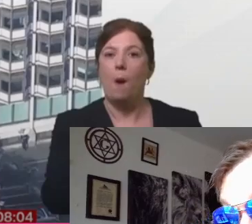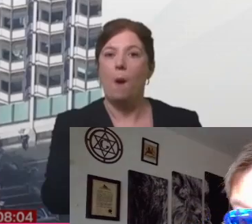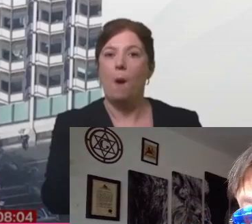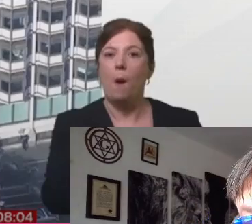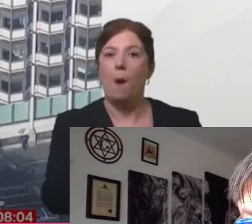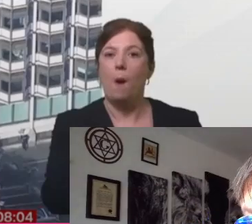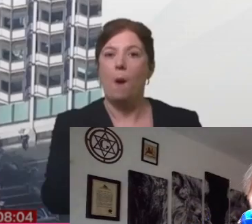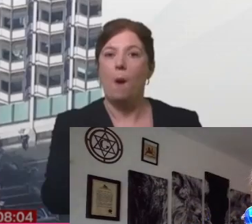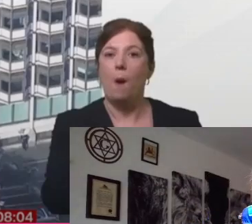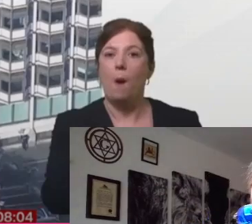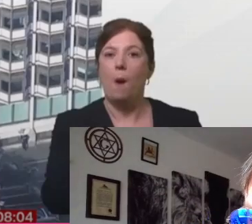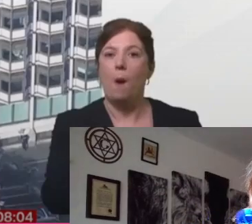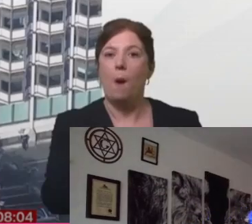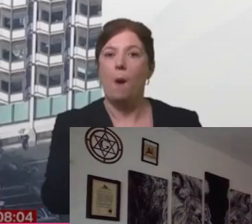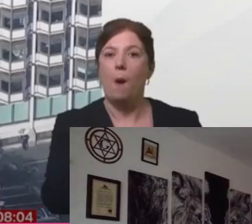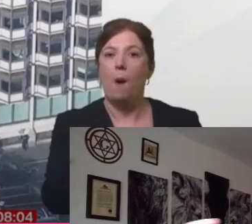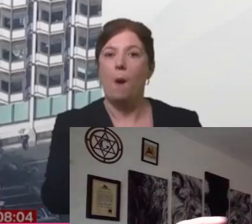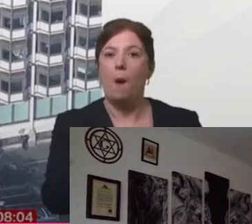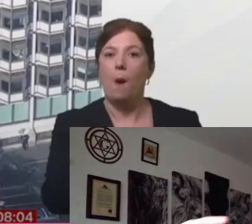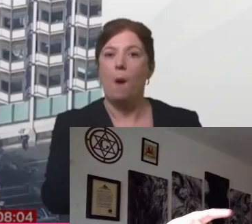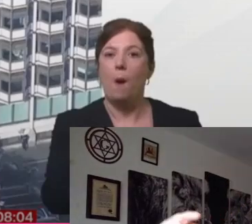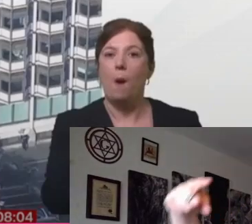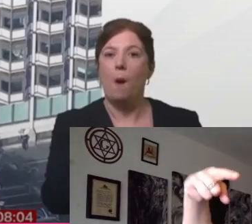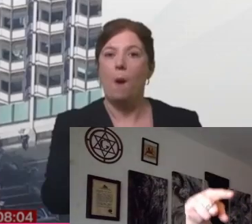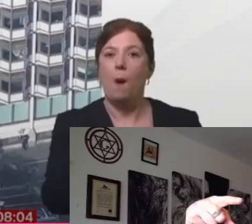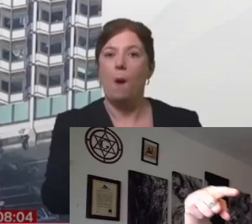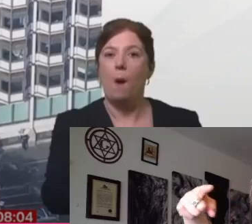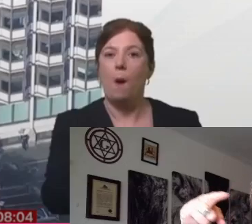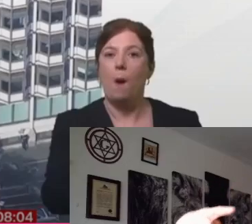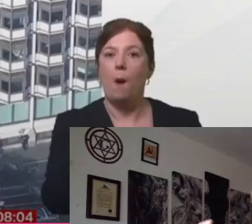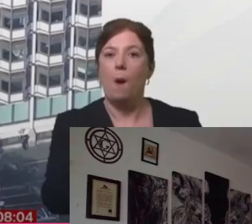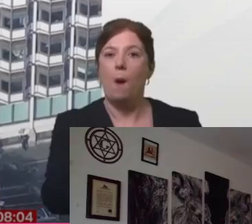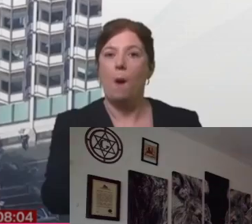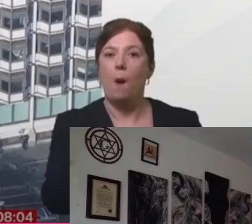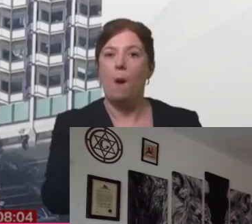this is just my idea, the people elect a dictator